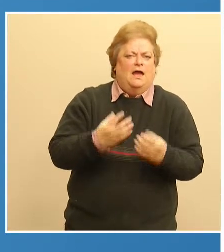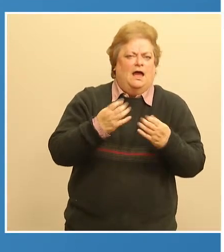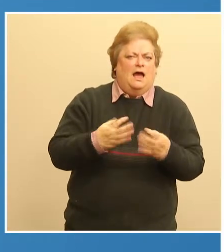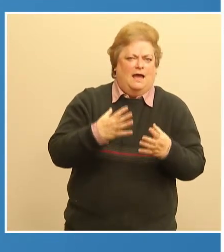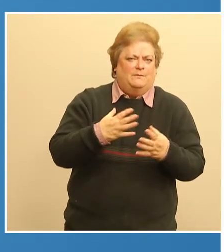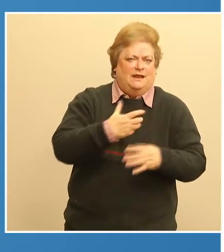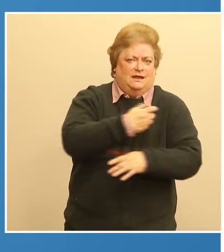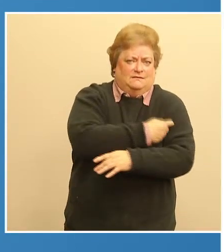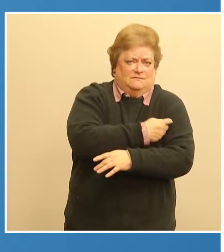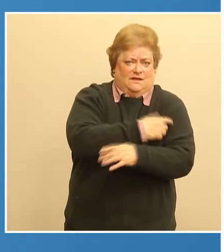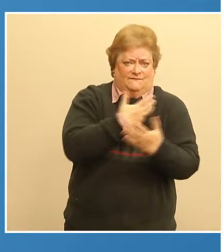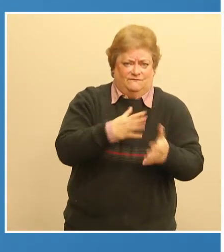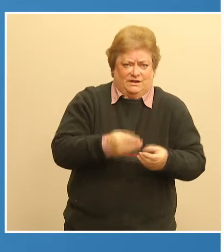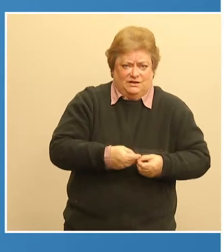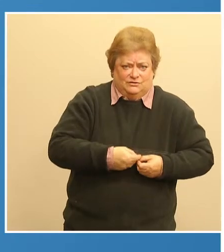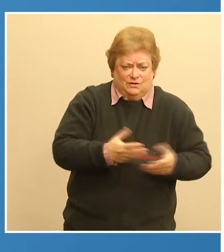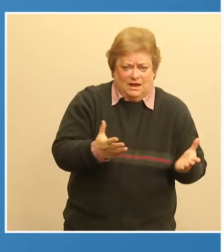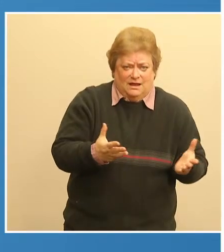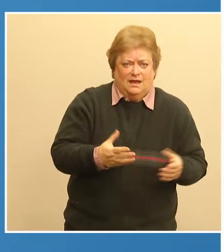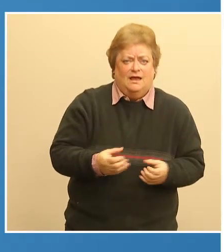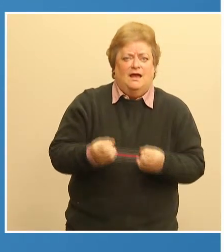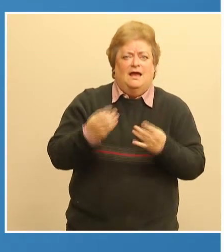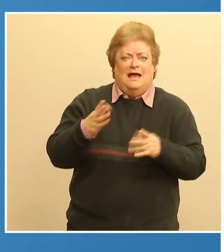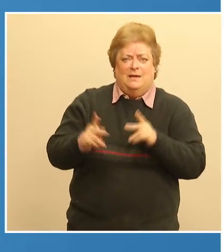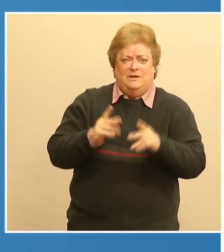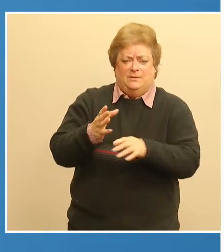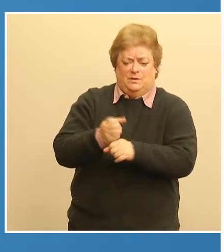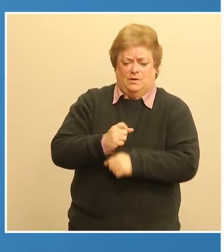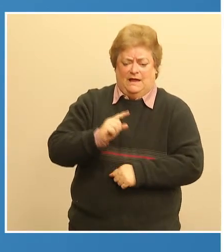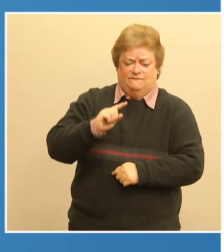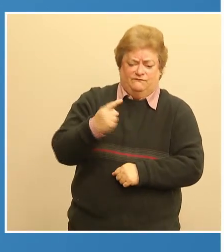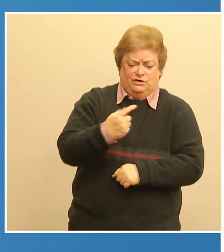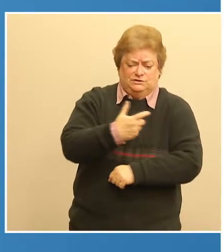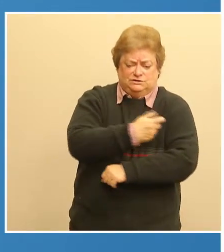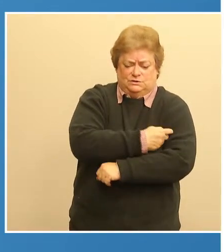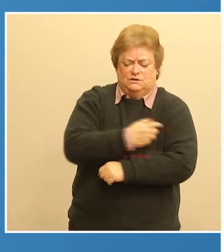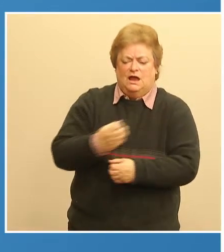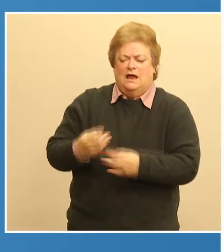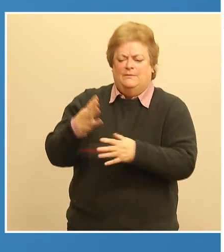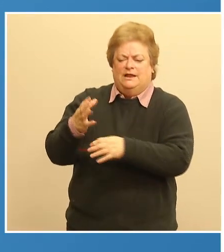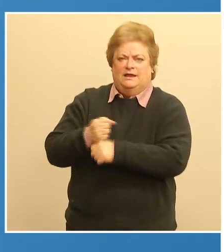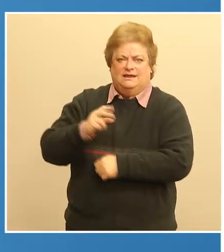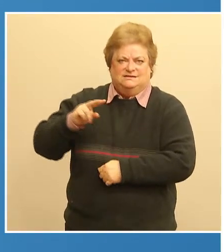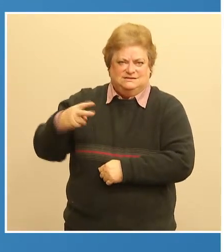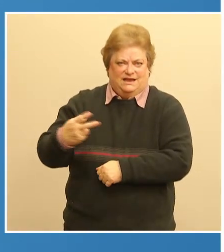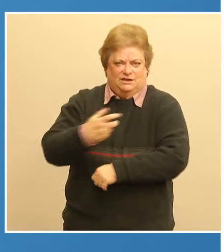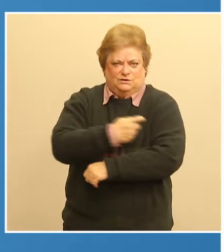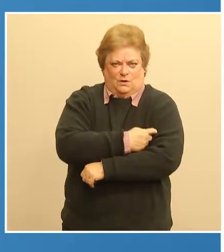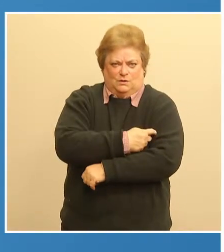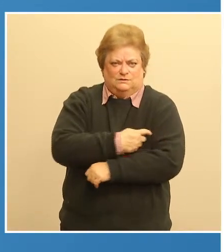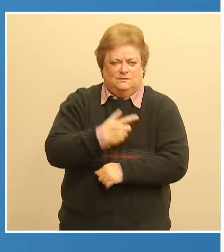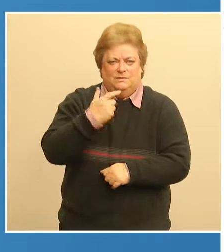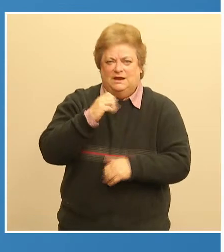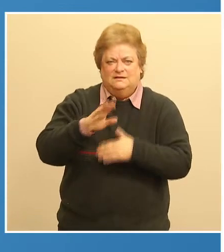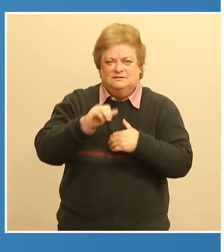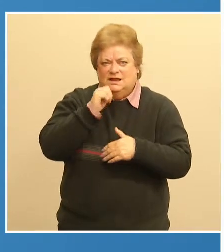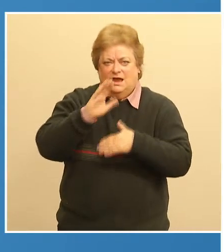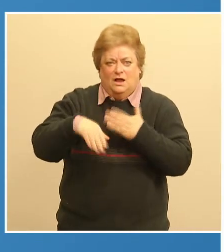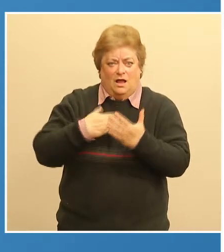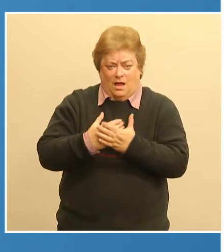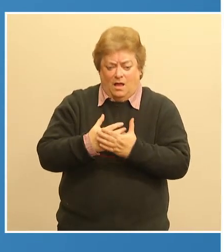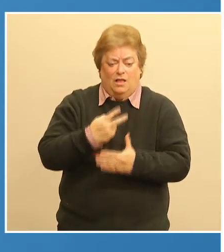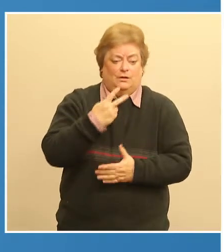doses have been administered, how many people got their first doses, and how many people got their second doses. Since not all vaccinations are